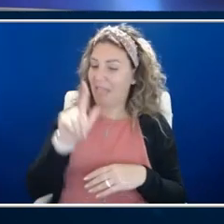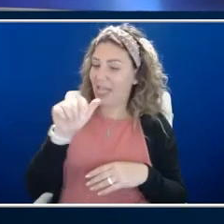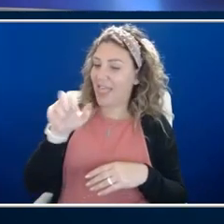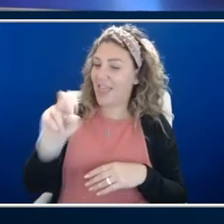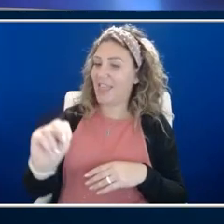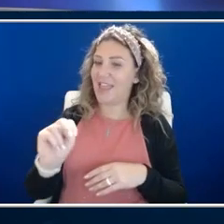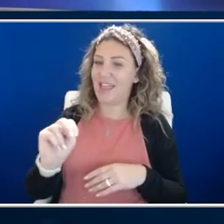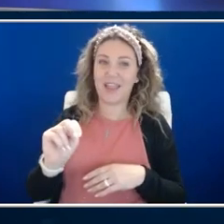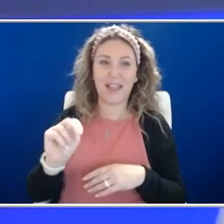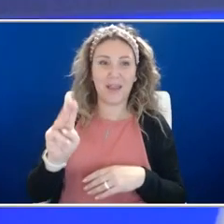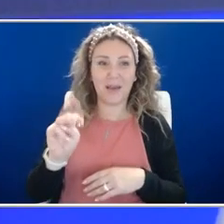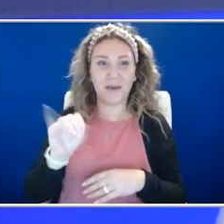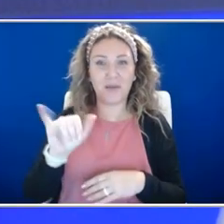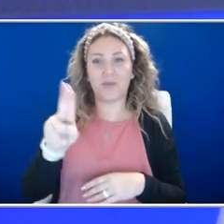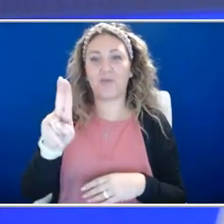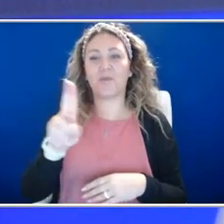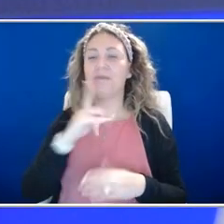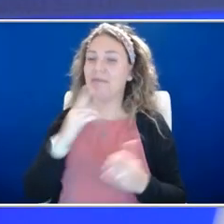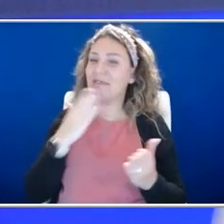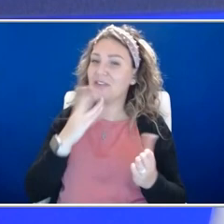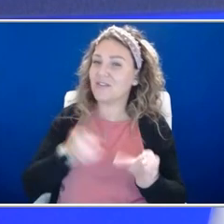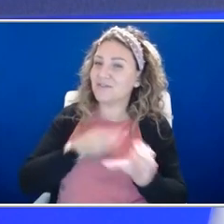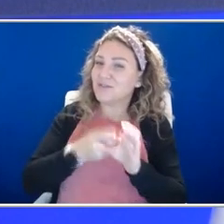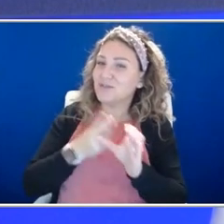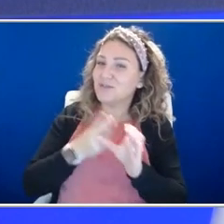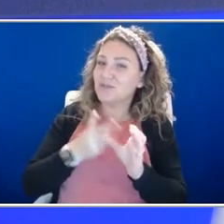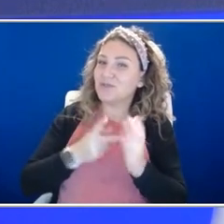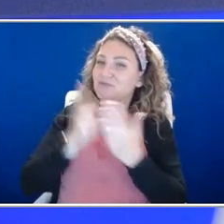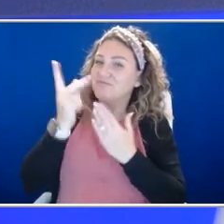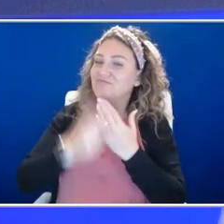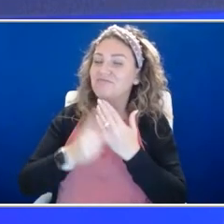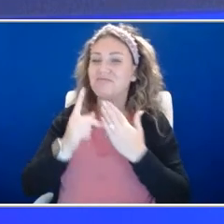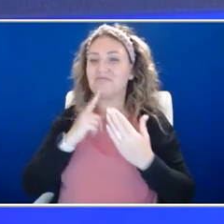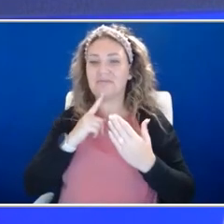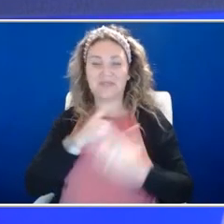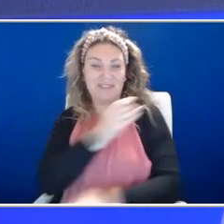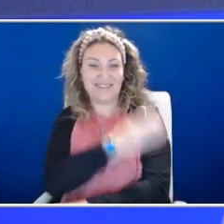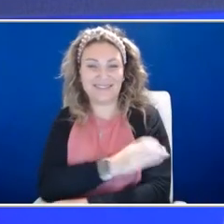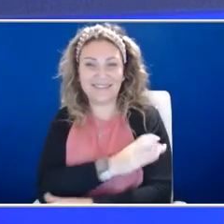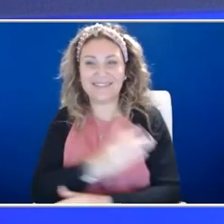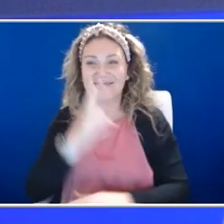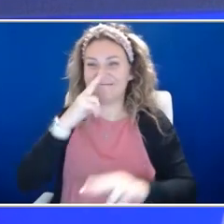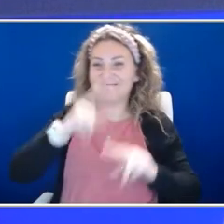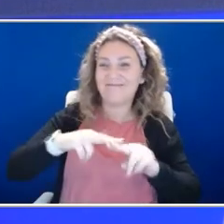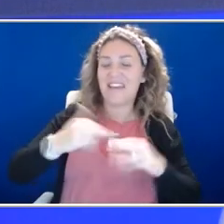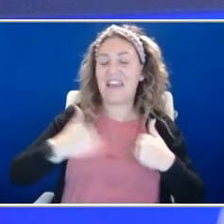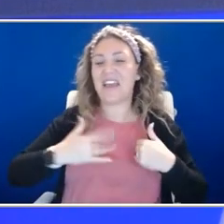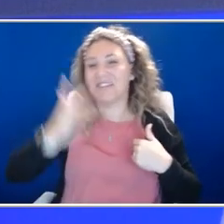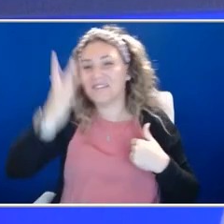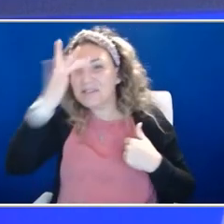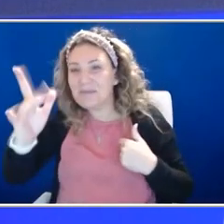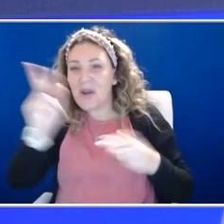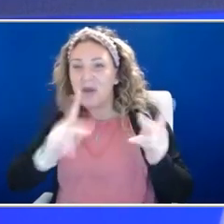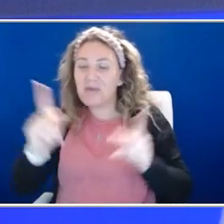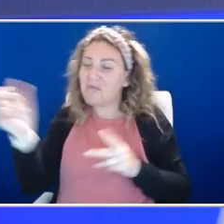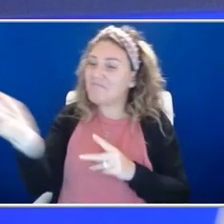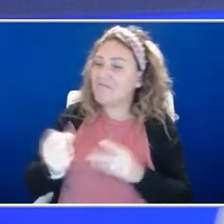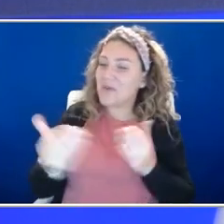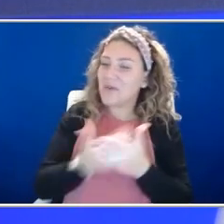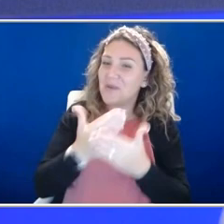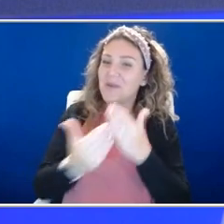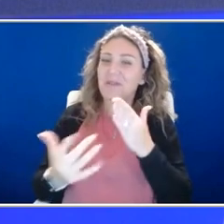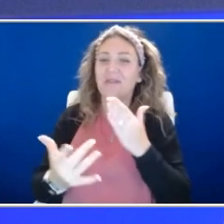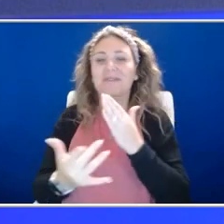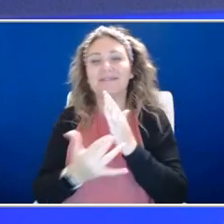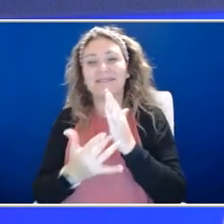having me on the show, Steve. It's as a clinician, it's always fun to have smart people bringing in new technologies to apply to clinical